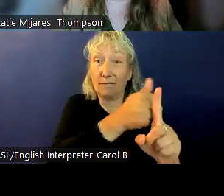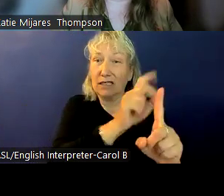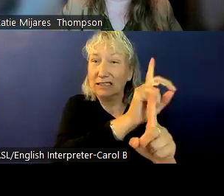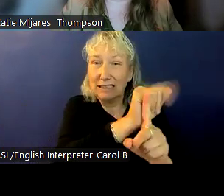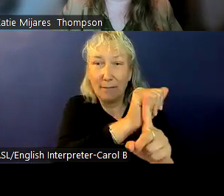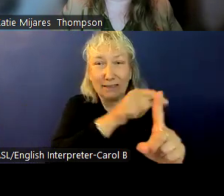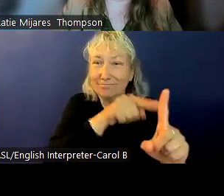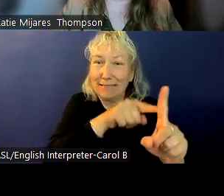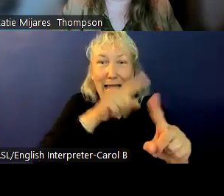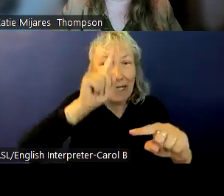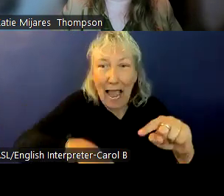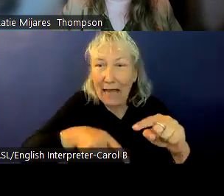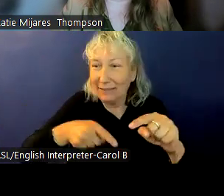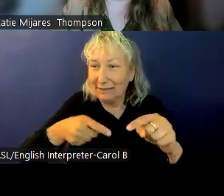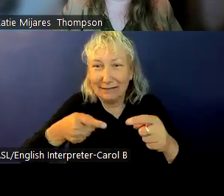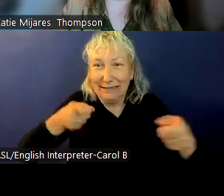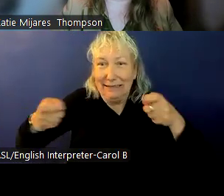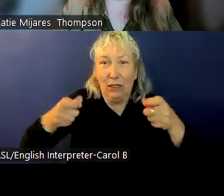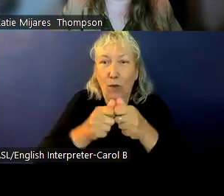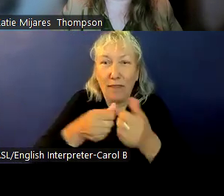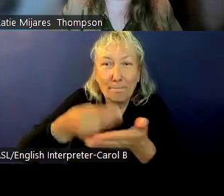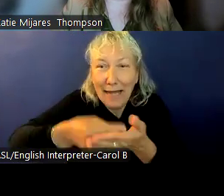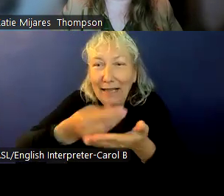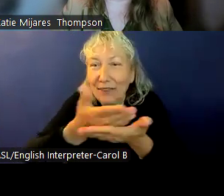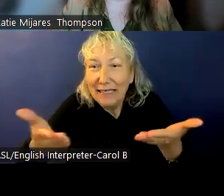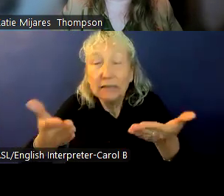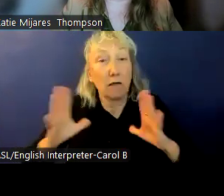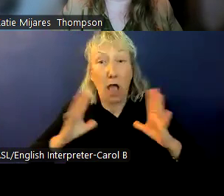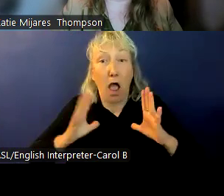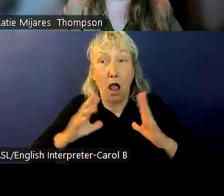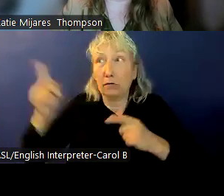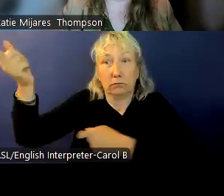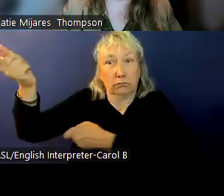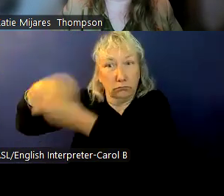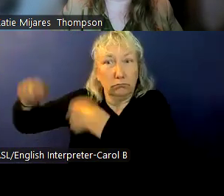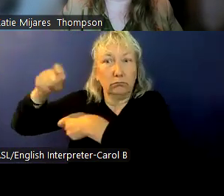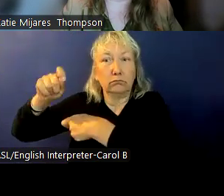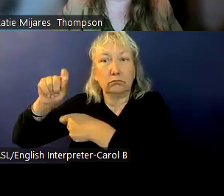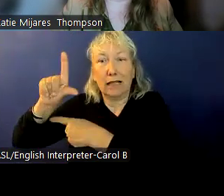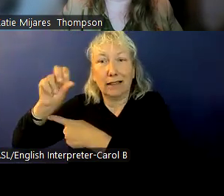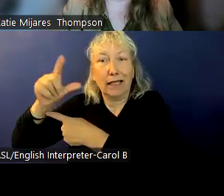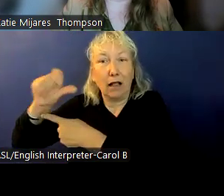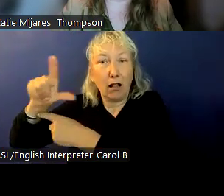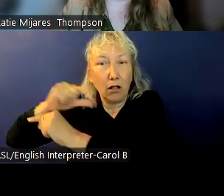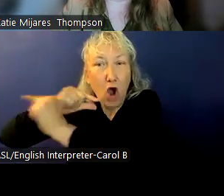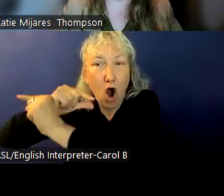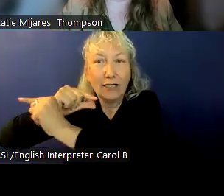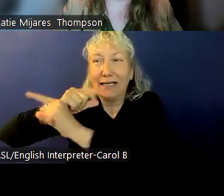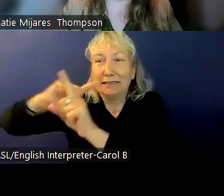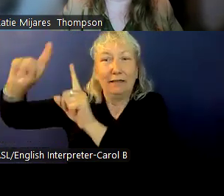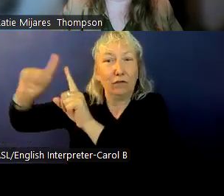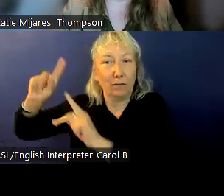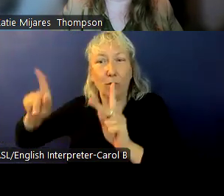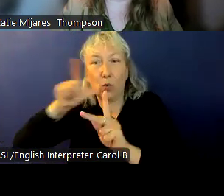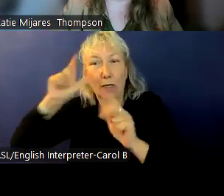account themselves, you can have anywhere from a legal guardian, rep payee, or multiple other people who can manage the